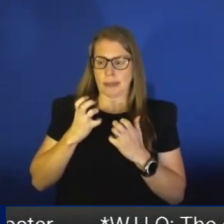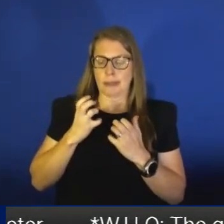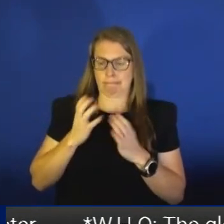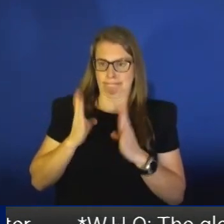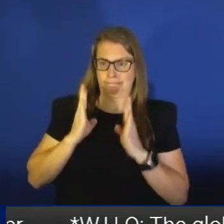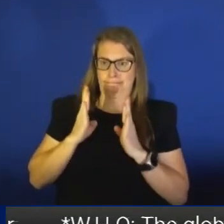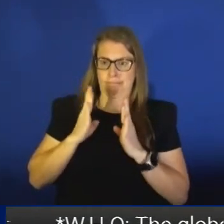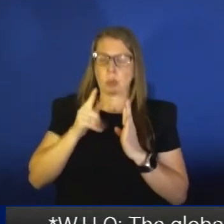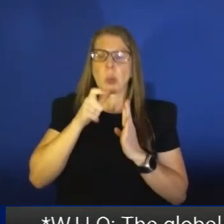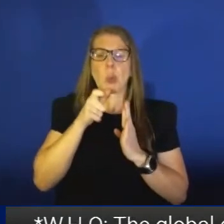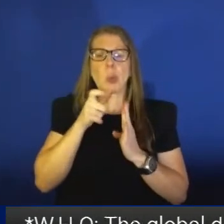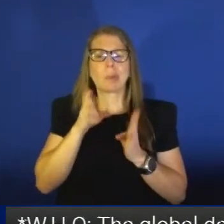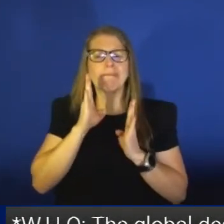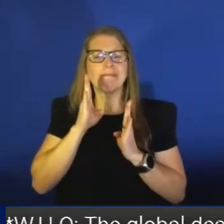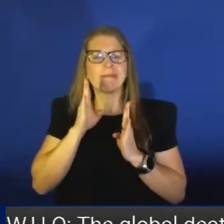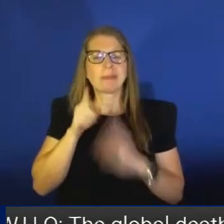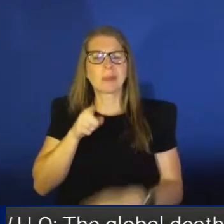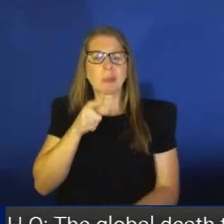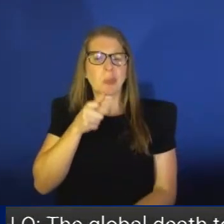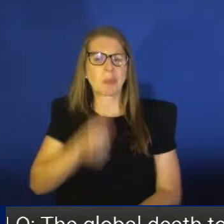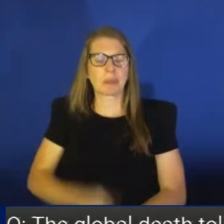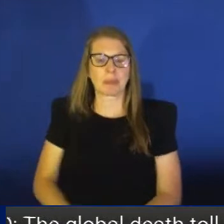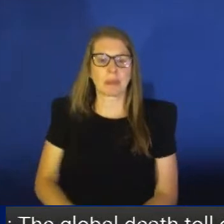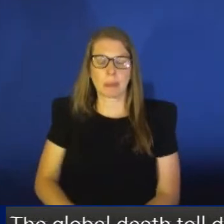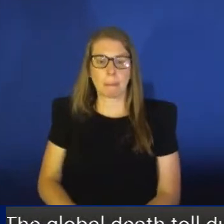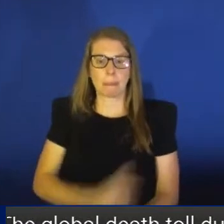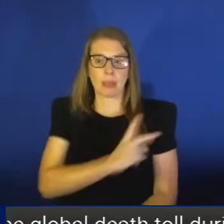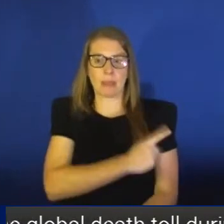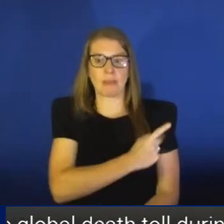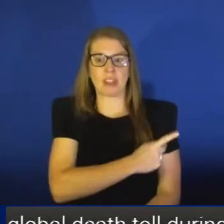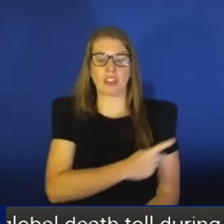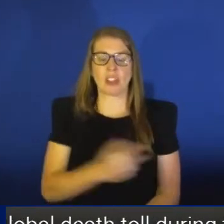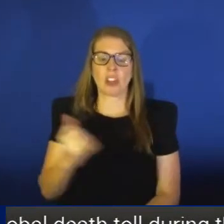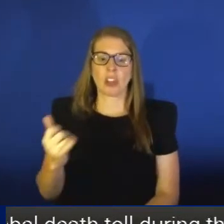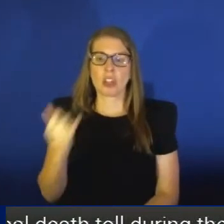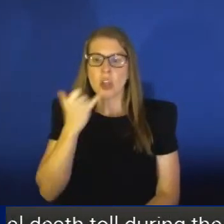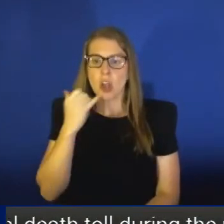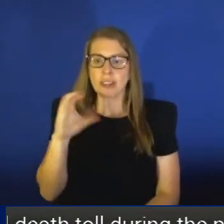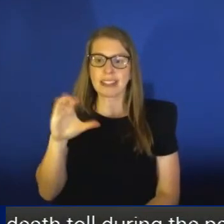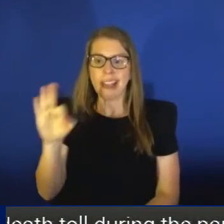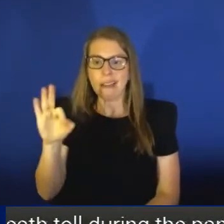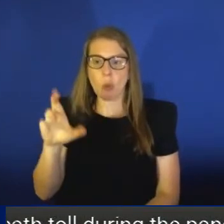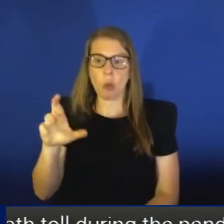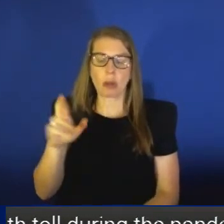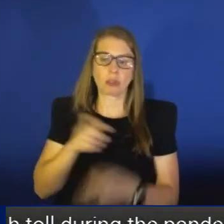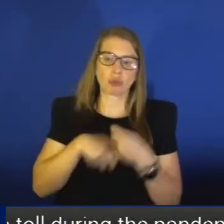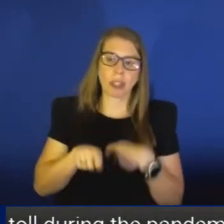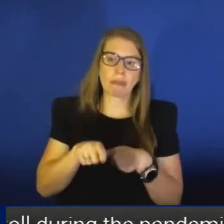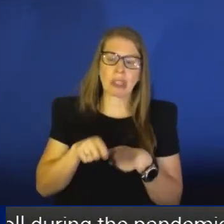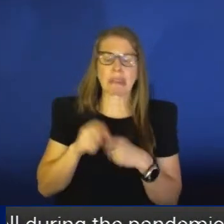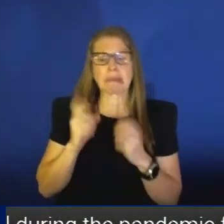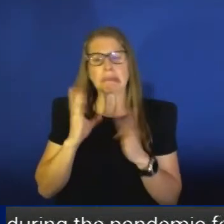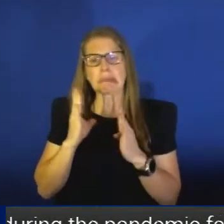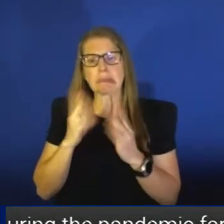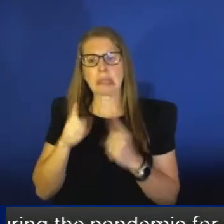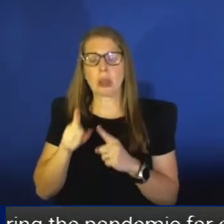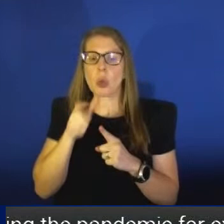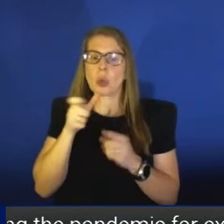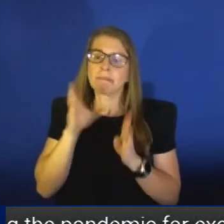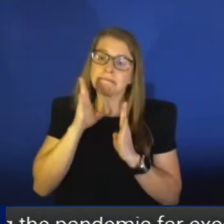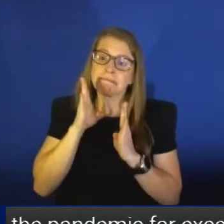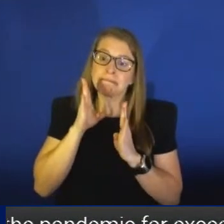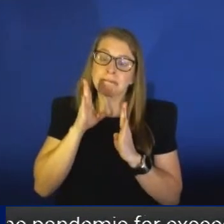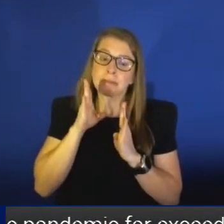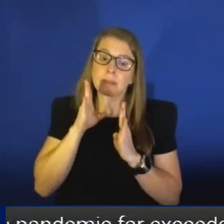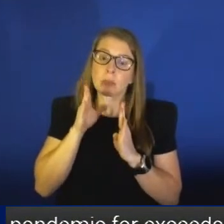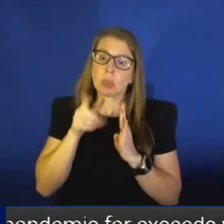you? When our patients call with CF or transplant and they're in trouble, who hears them? Who brings